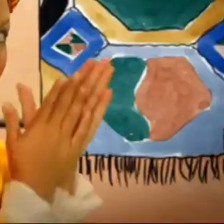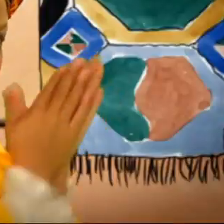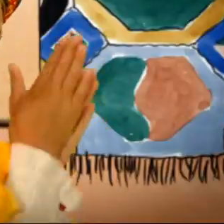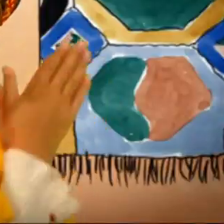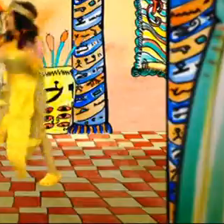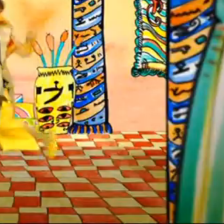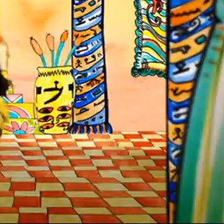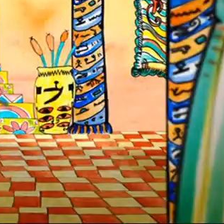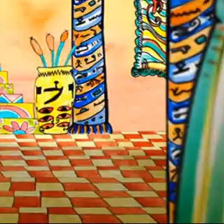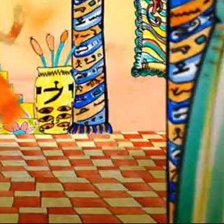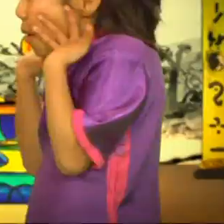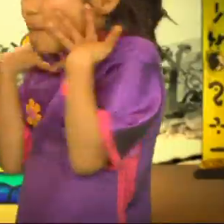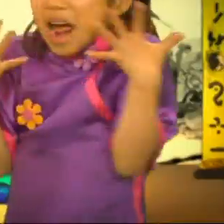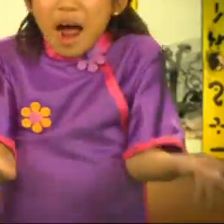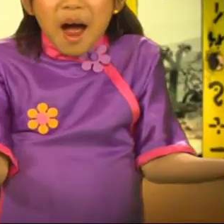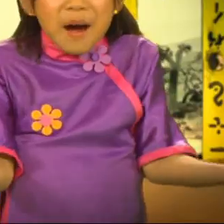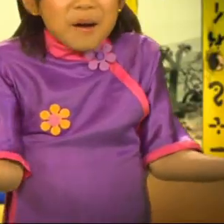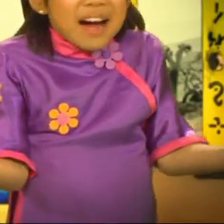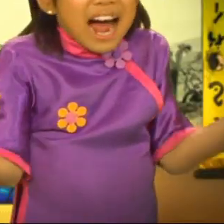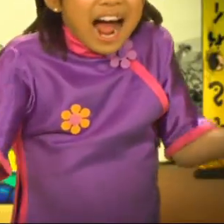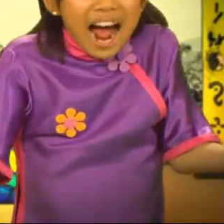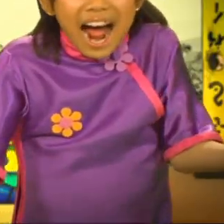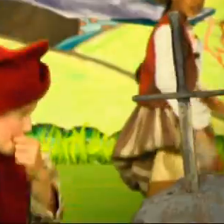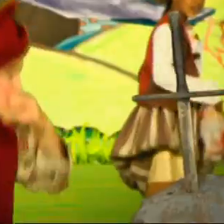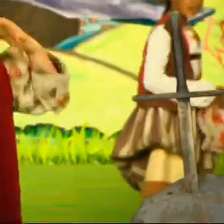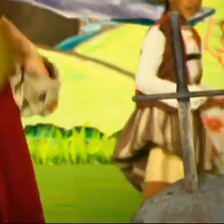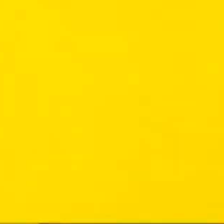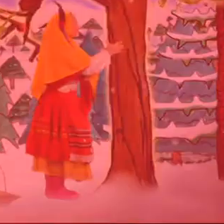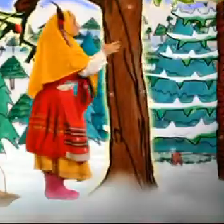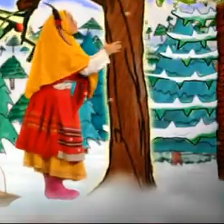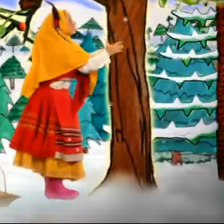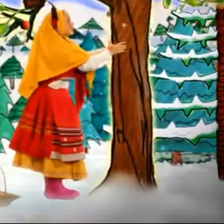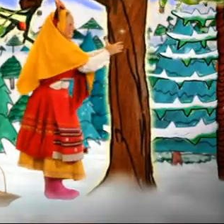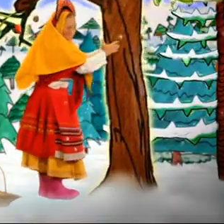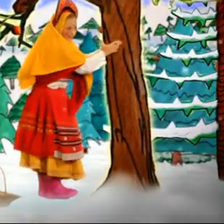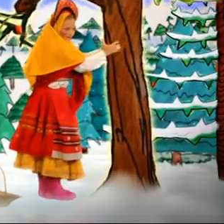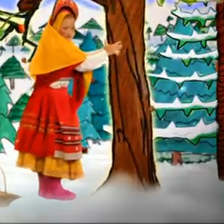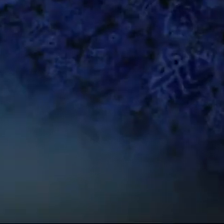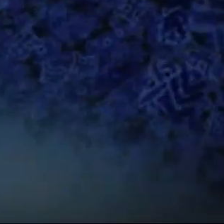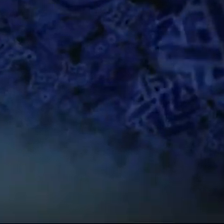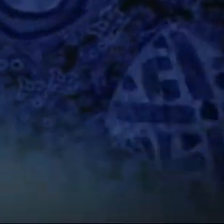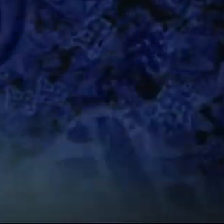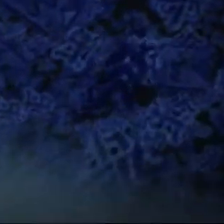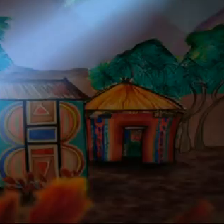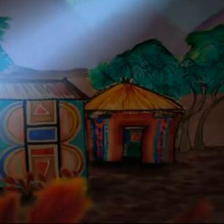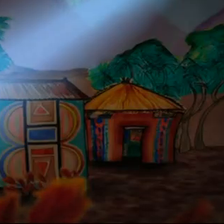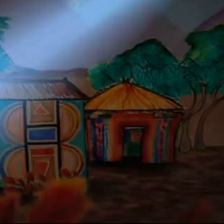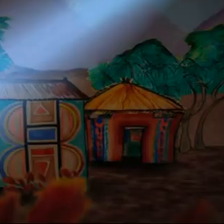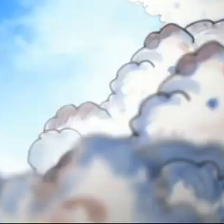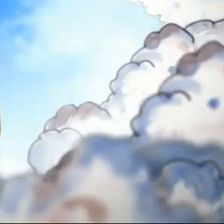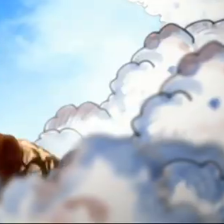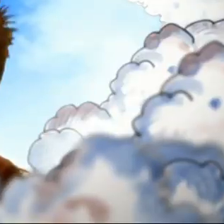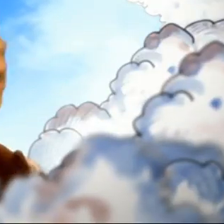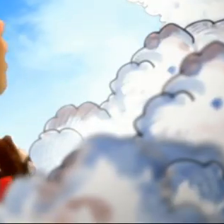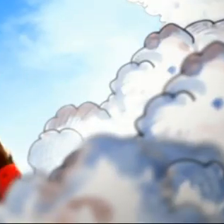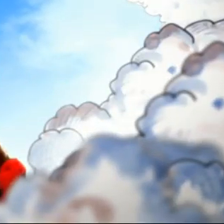celebrated. But where in the world were these tales? Up a tree, on the moon,